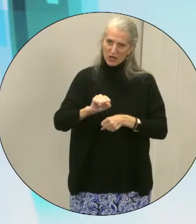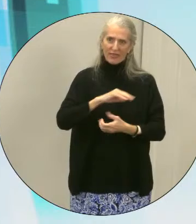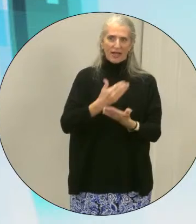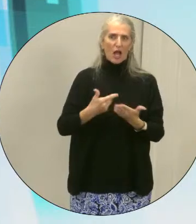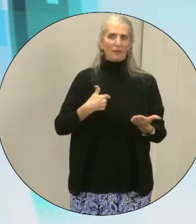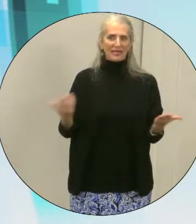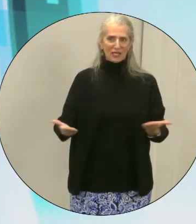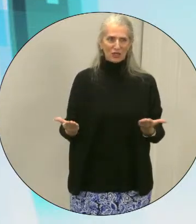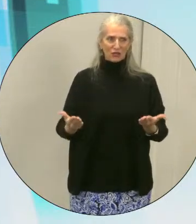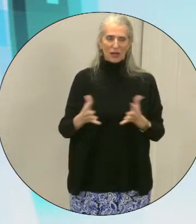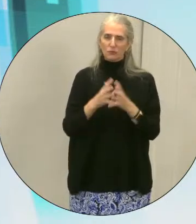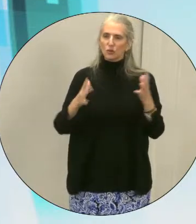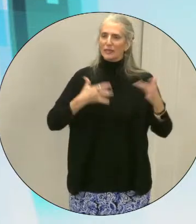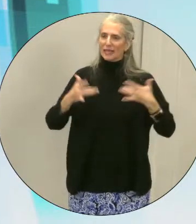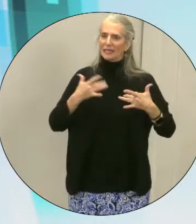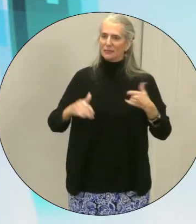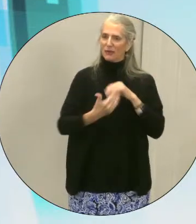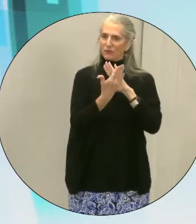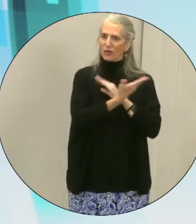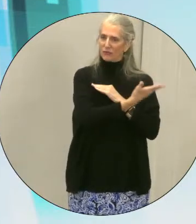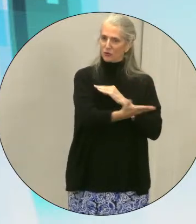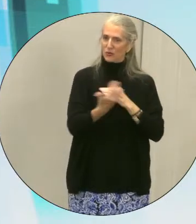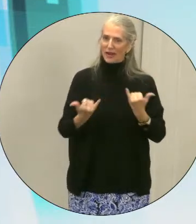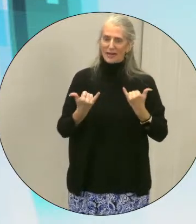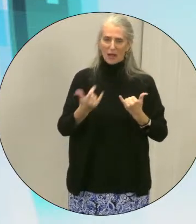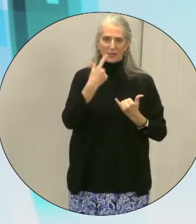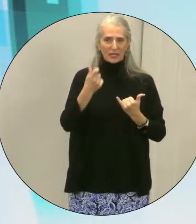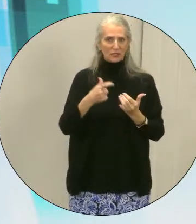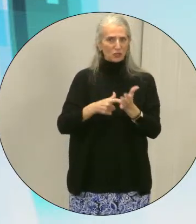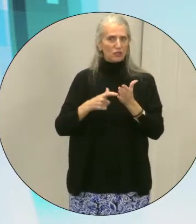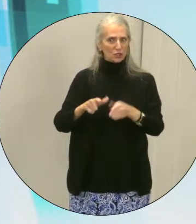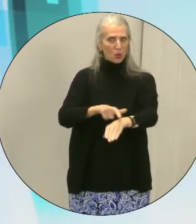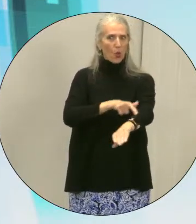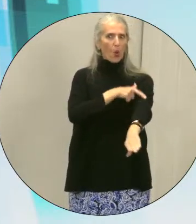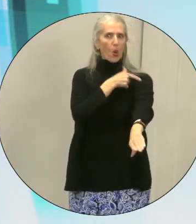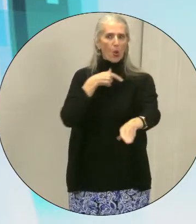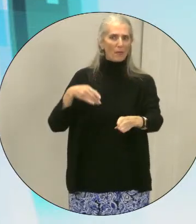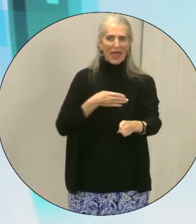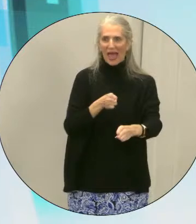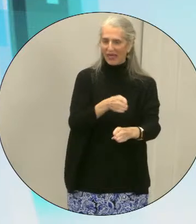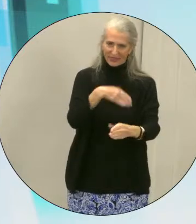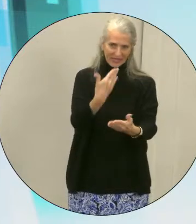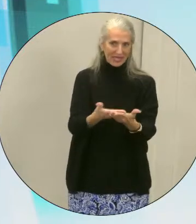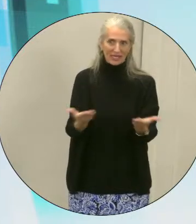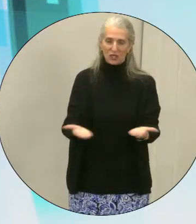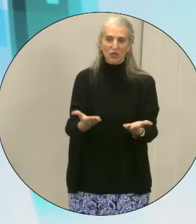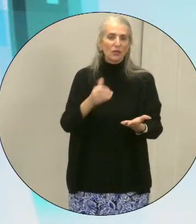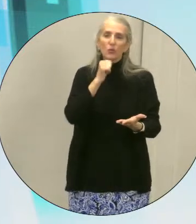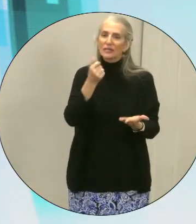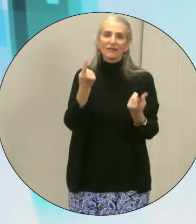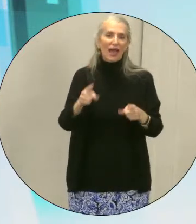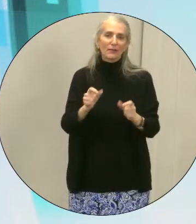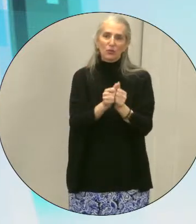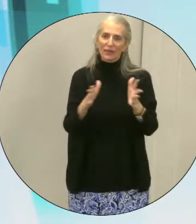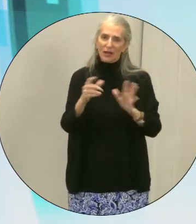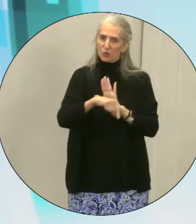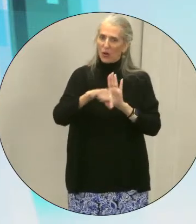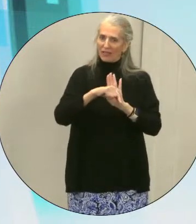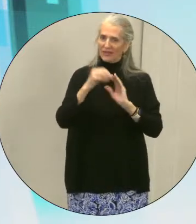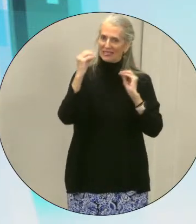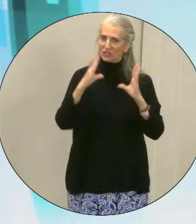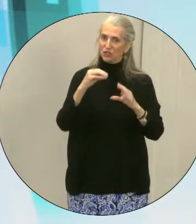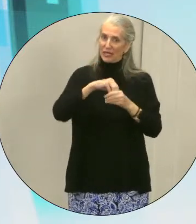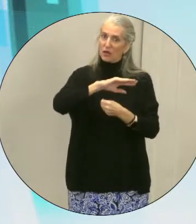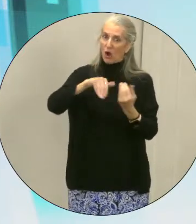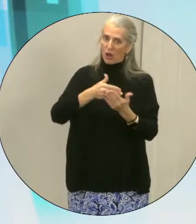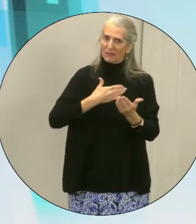I'm so excited to be in front of you right now because it took this whole path to get here, and it wouldn't have happened without a qualified teacher in all of those classrooms.